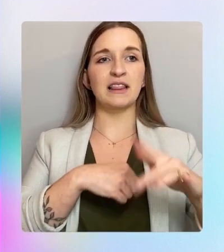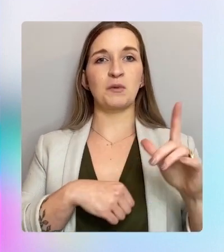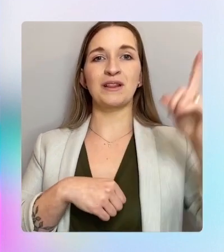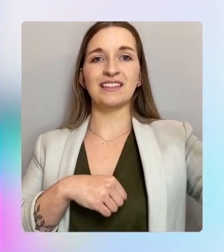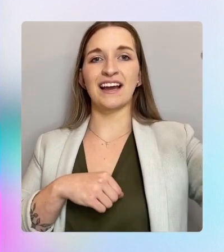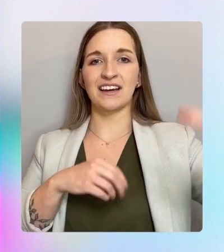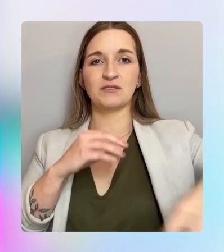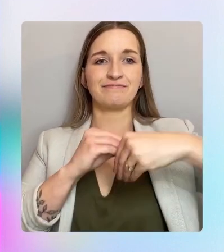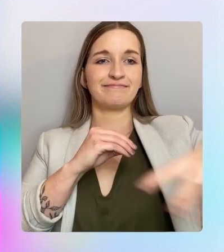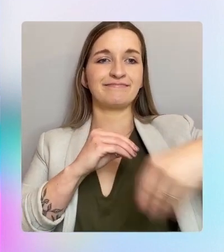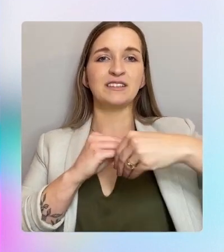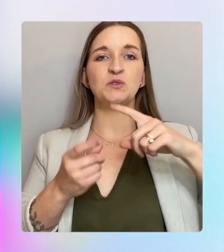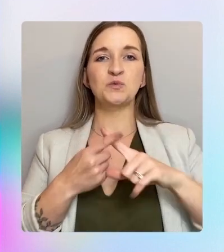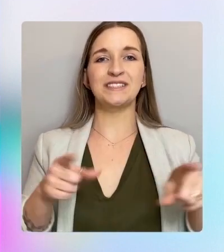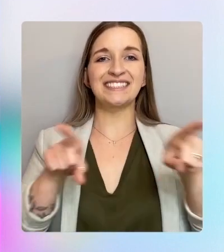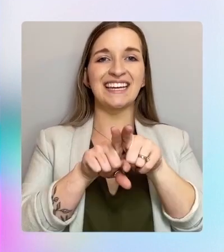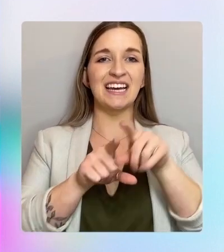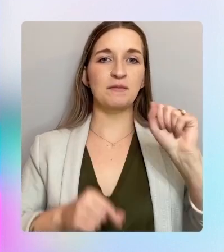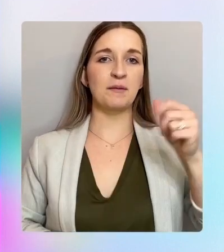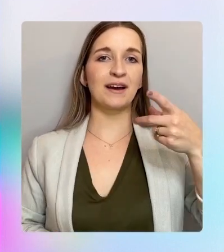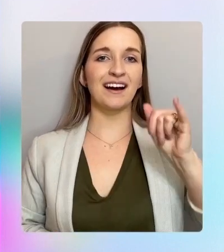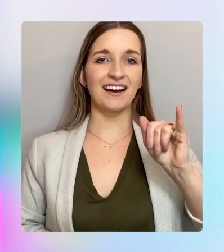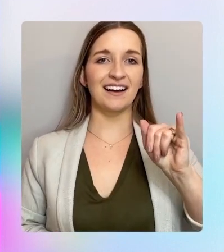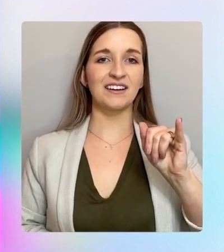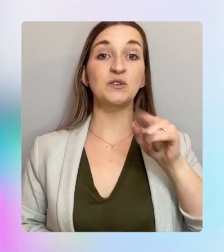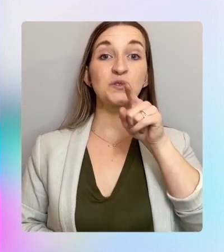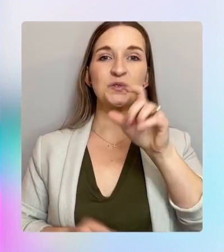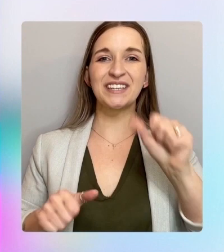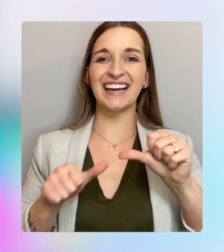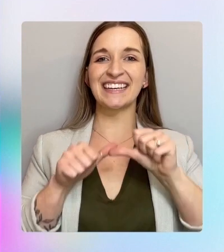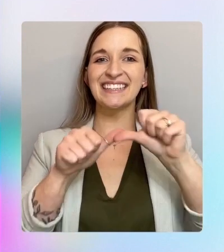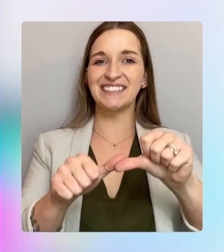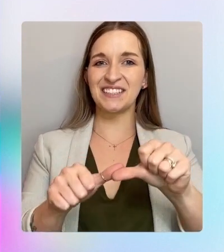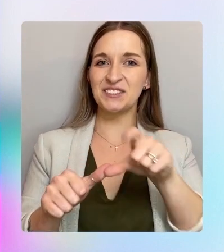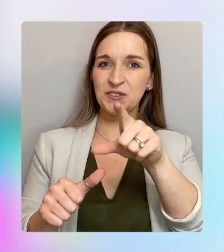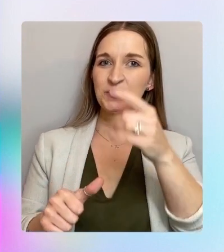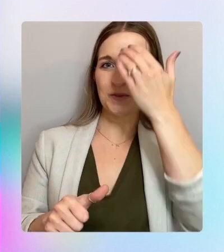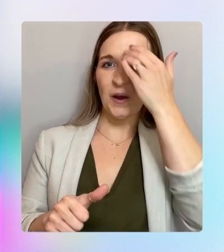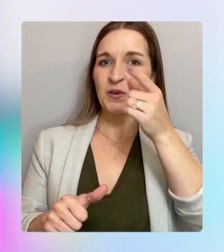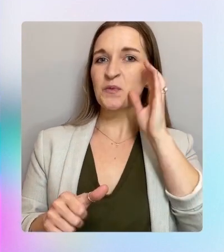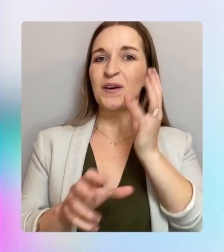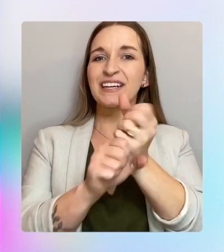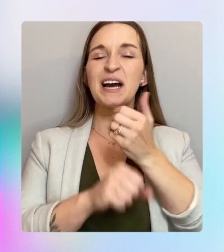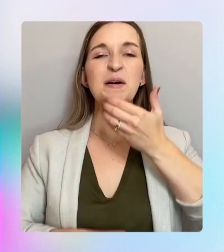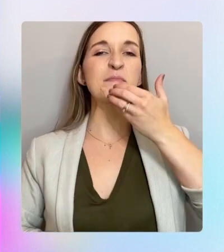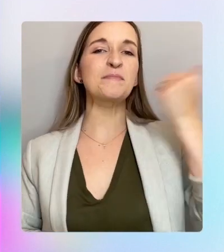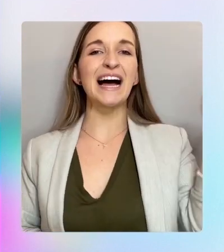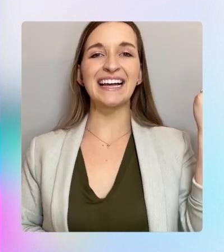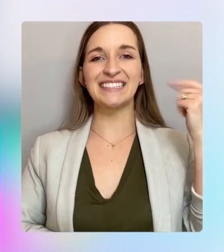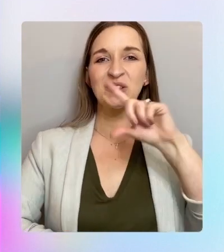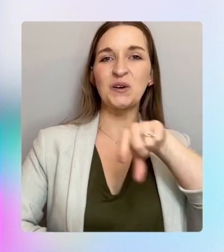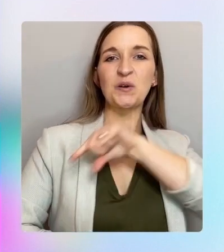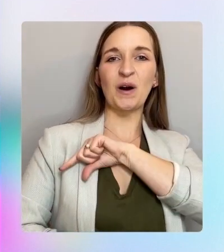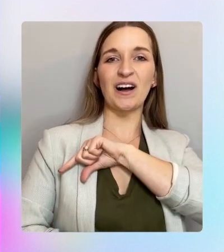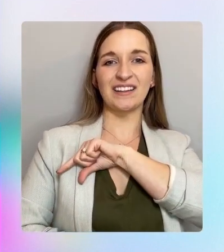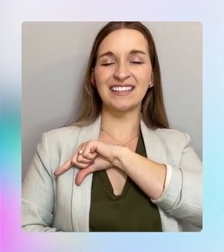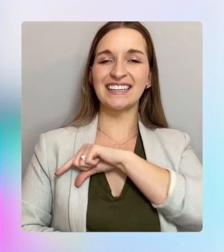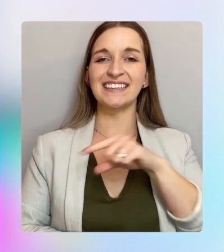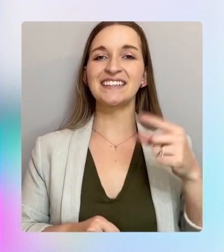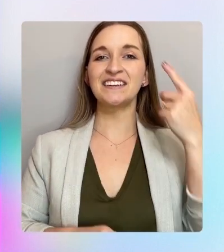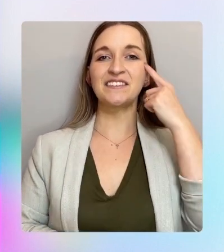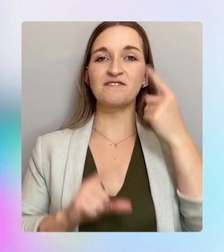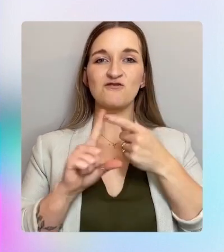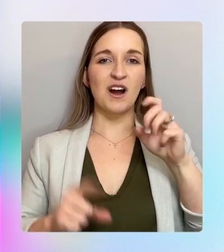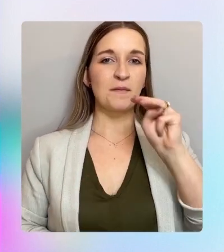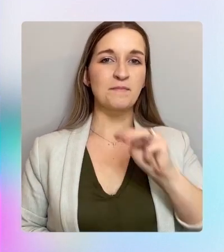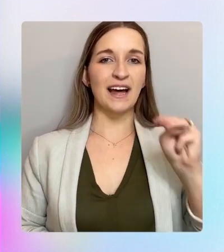So you can be sure that you will continue getting the best body tracking technology from Meta without having to switch to